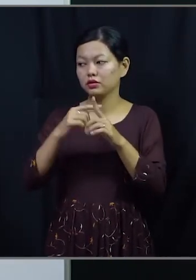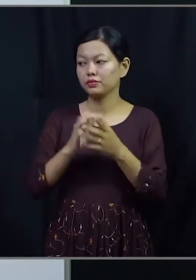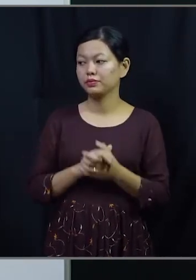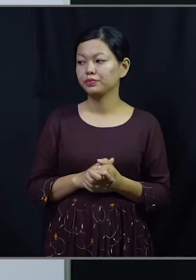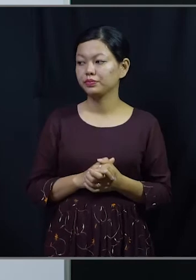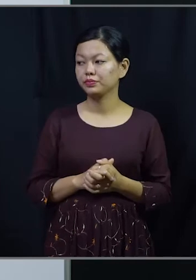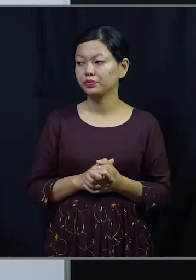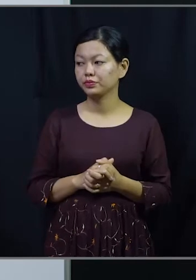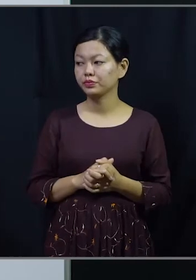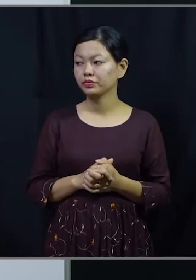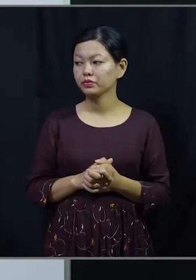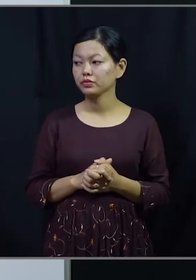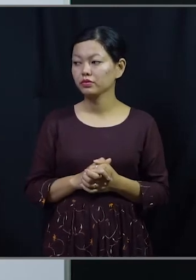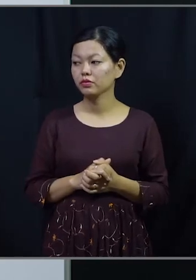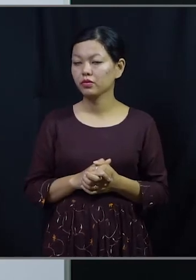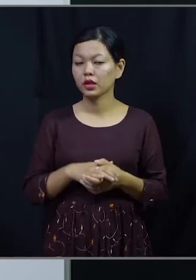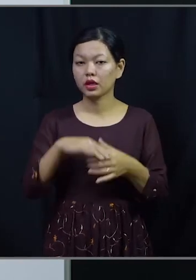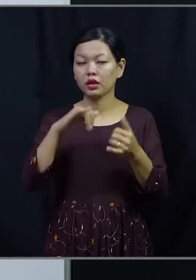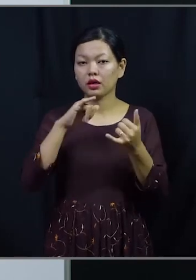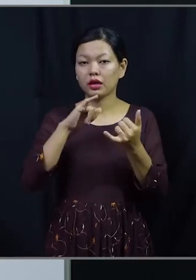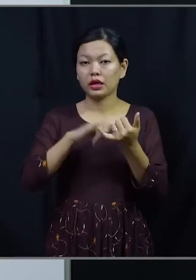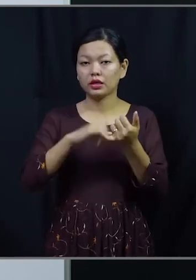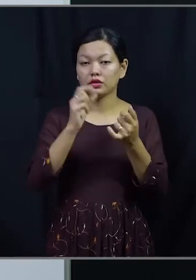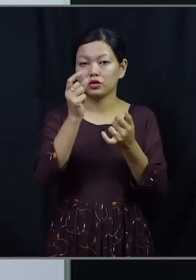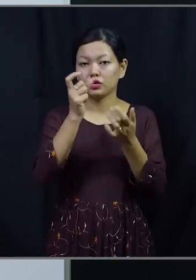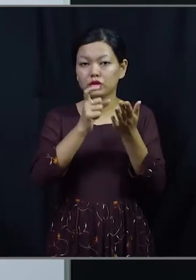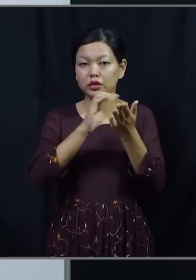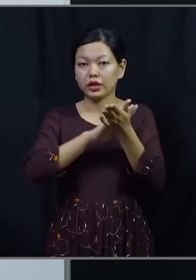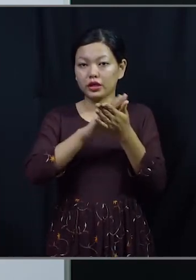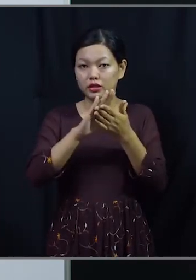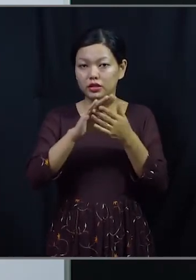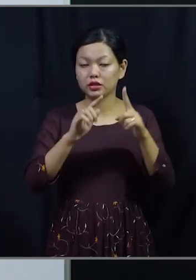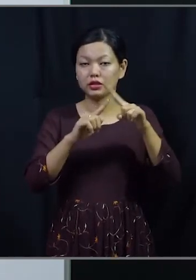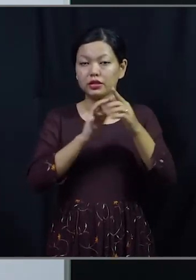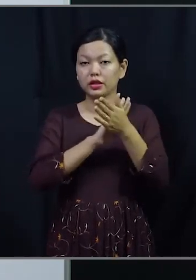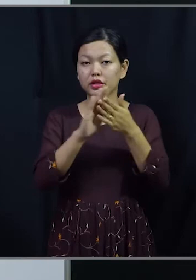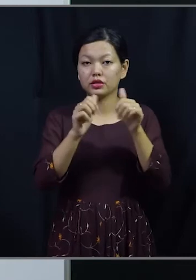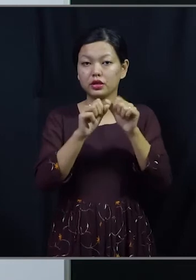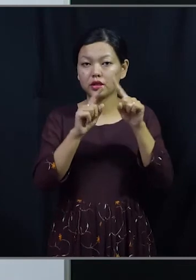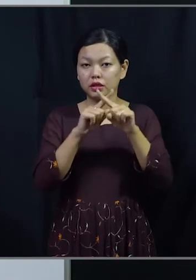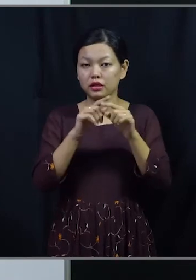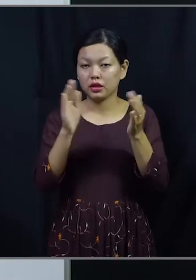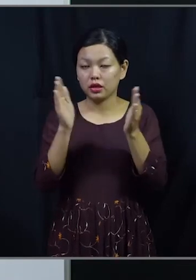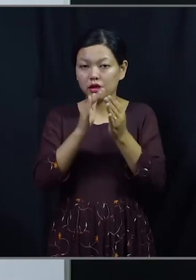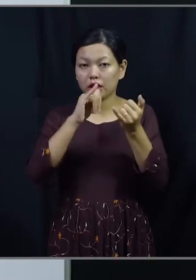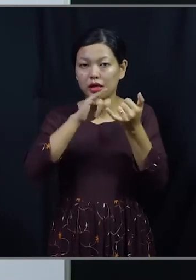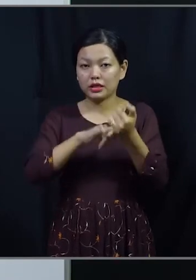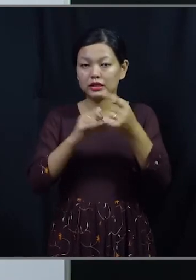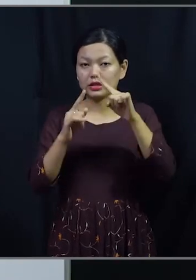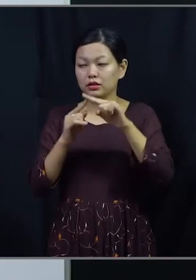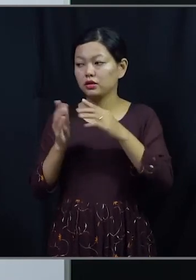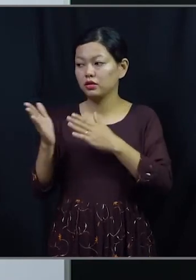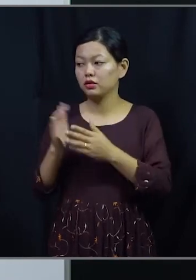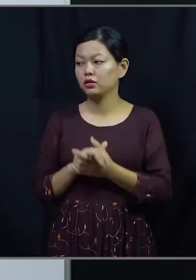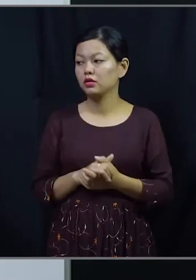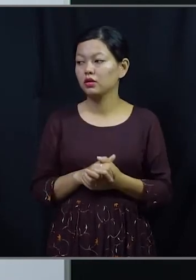that it satisfies this fx equal to y. Okay, therefore f